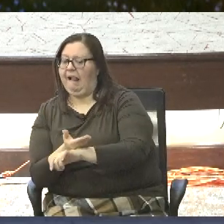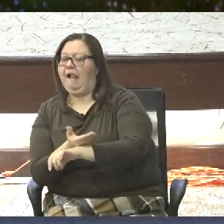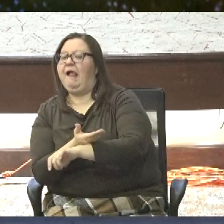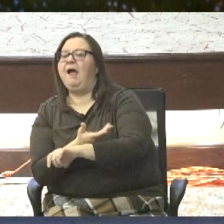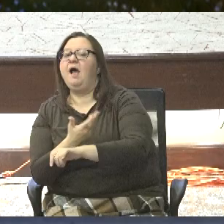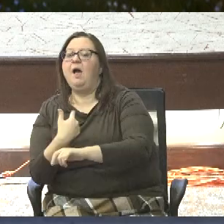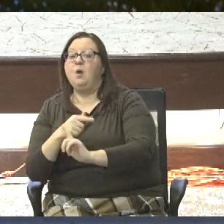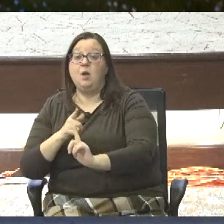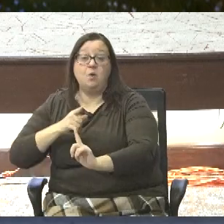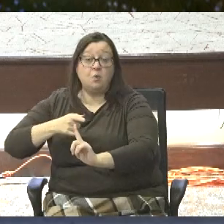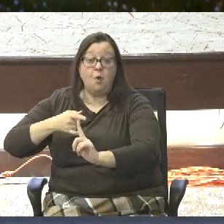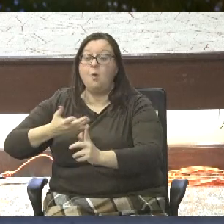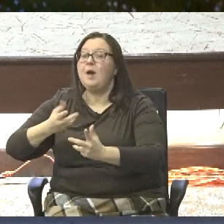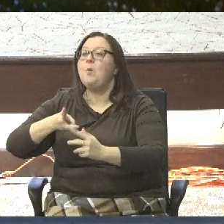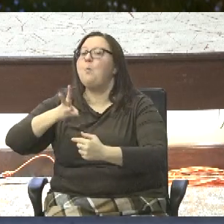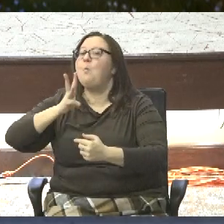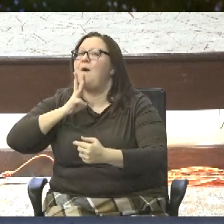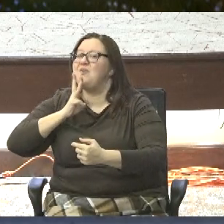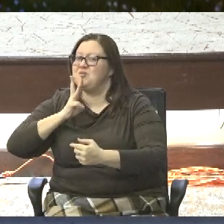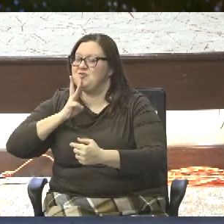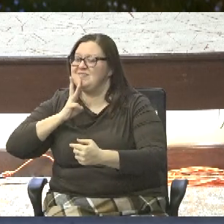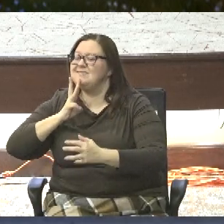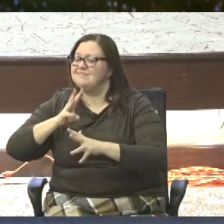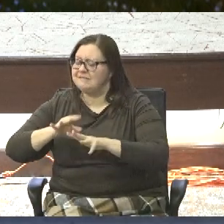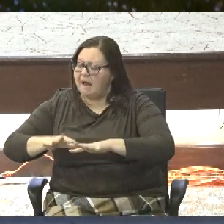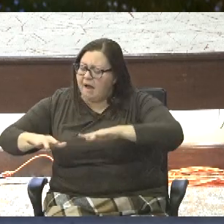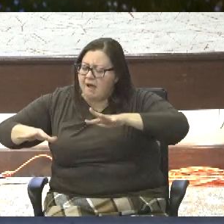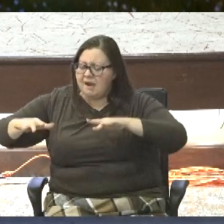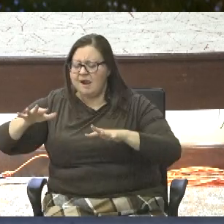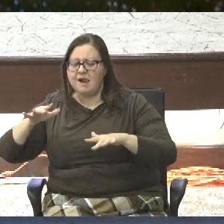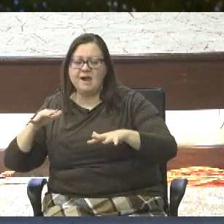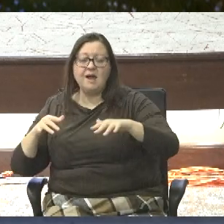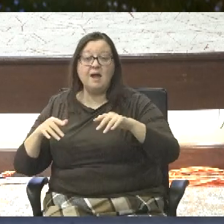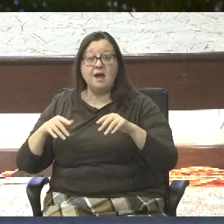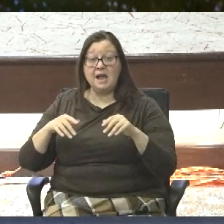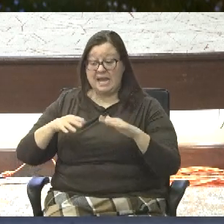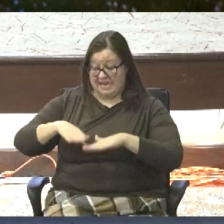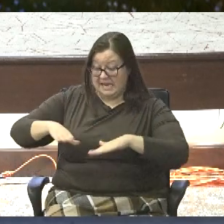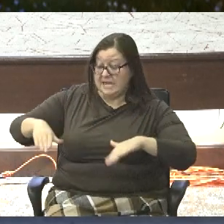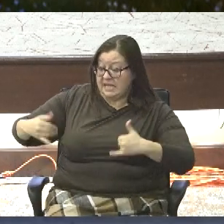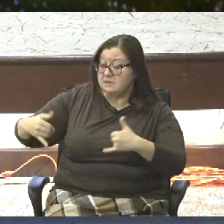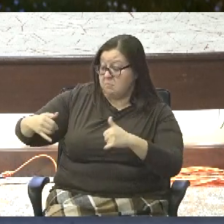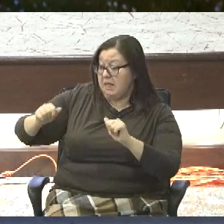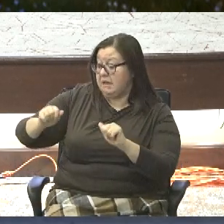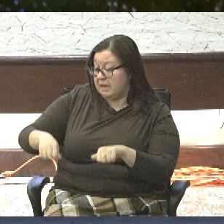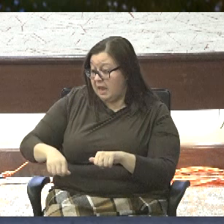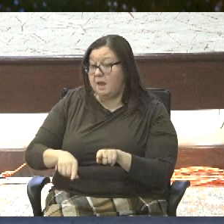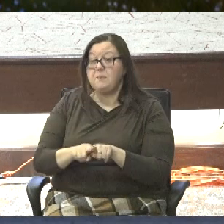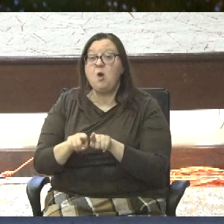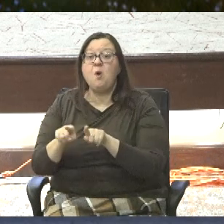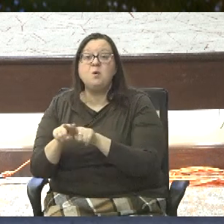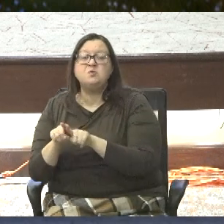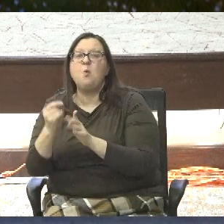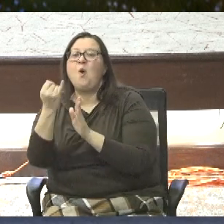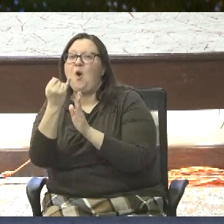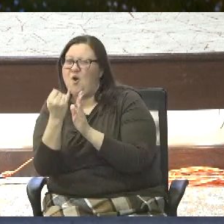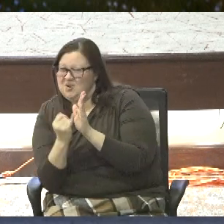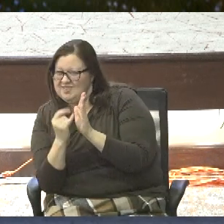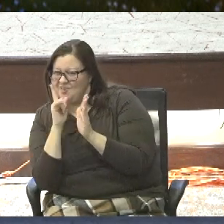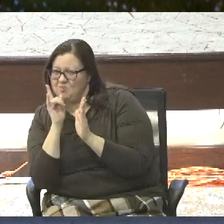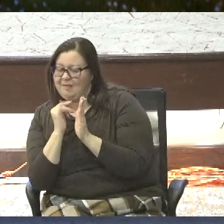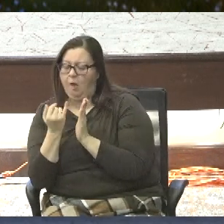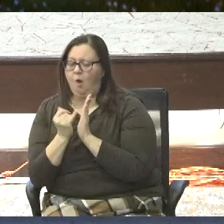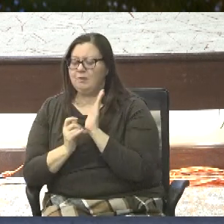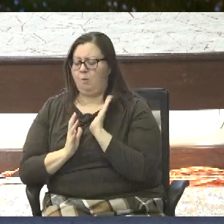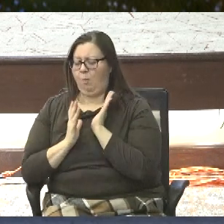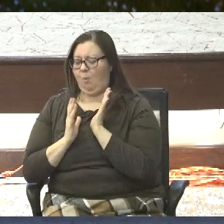to capture the presence of water here to where you can not only come and kids, sure they can play, but it's that artistic element